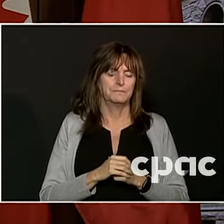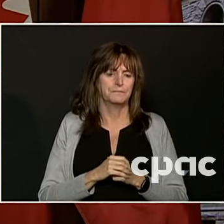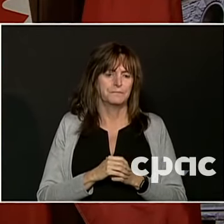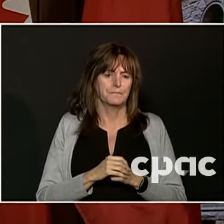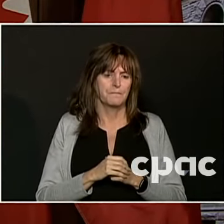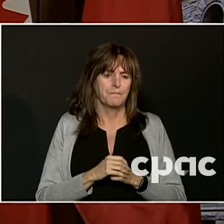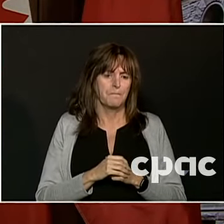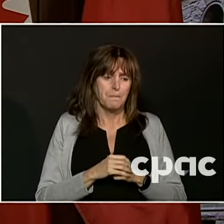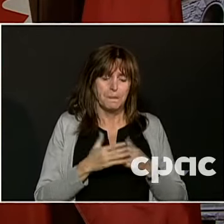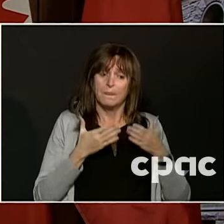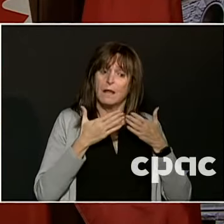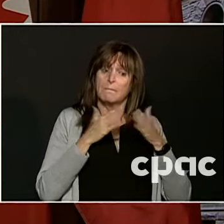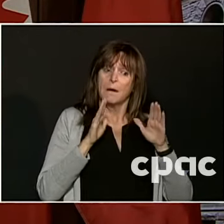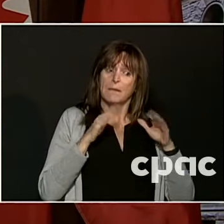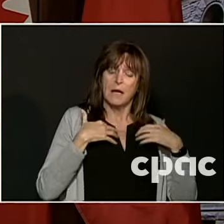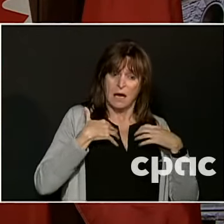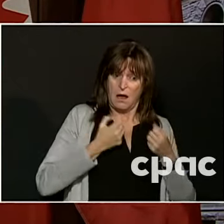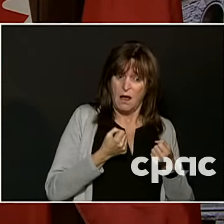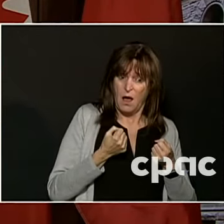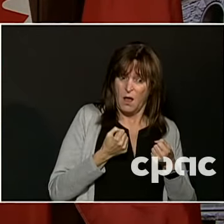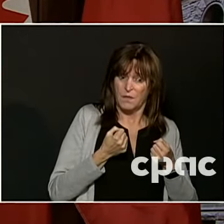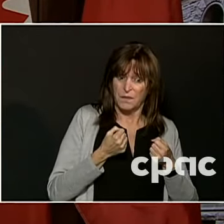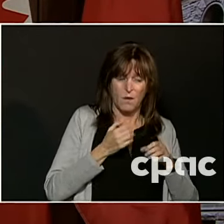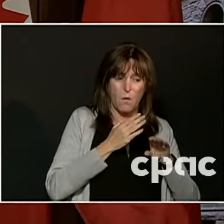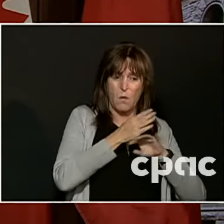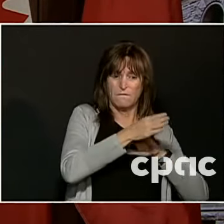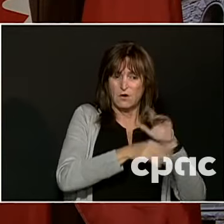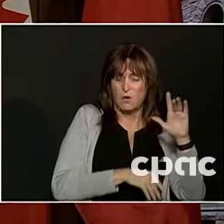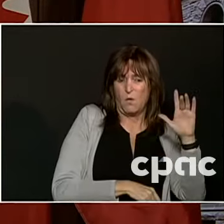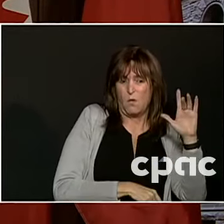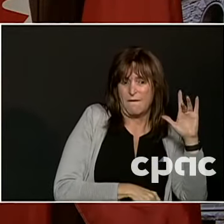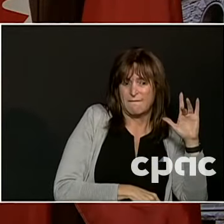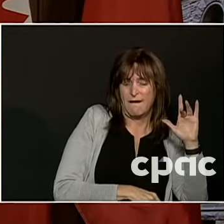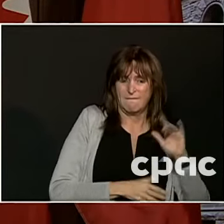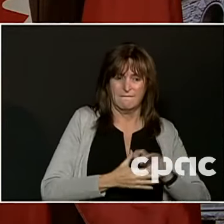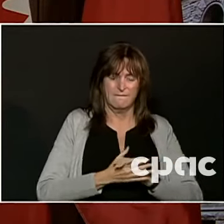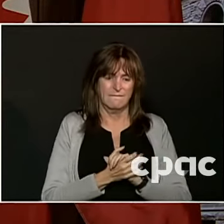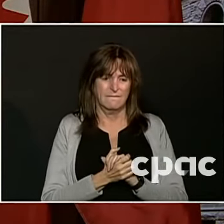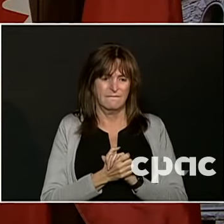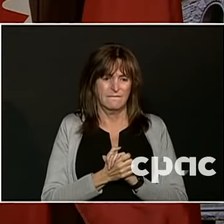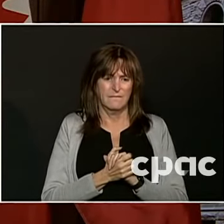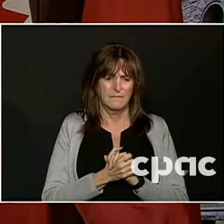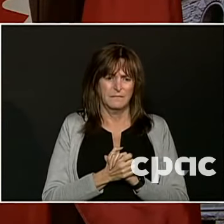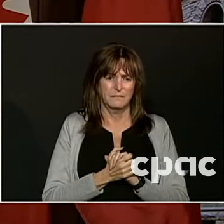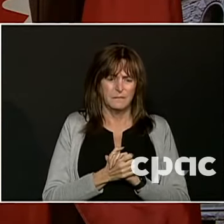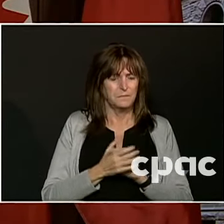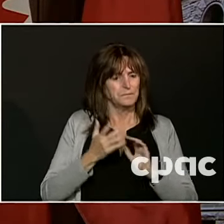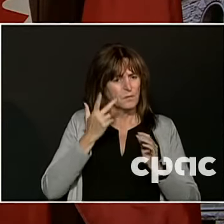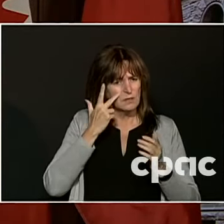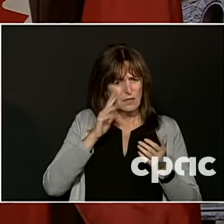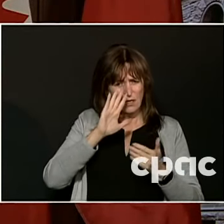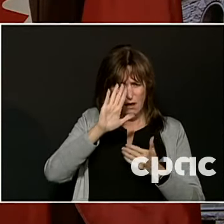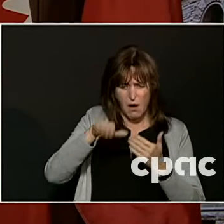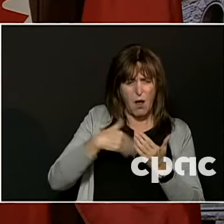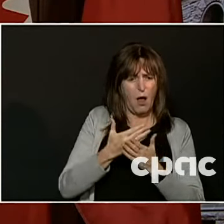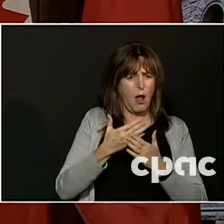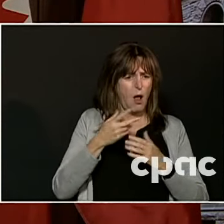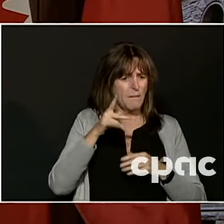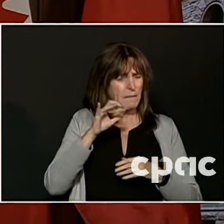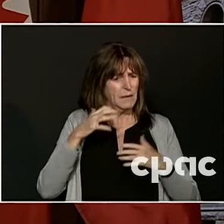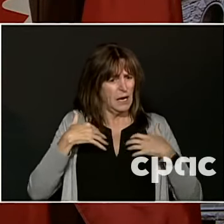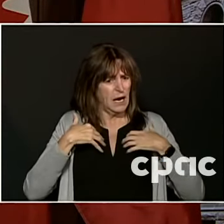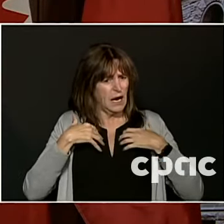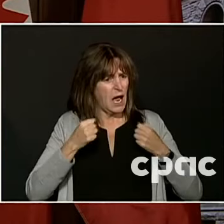25. This is an important sort of slide because it shows the growth across all public health units as we're looking at the growth